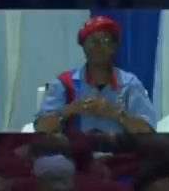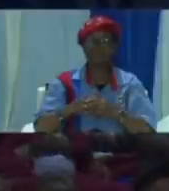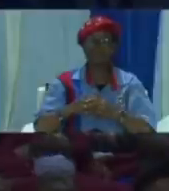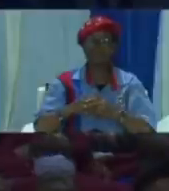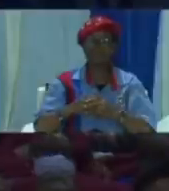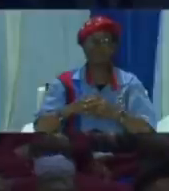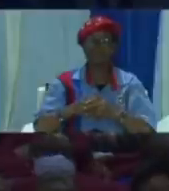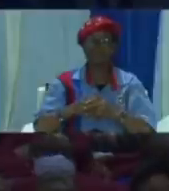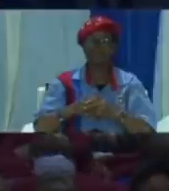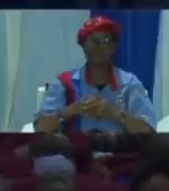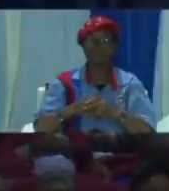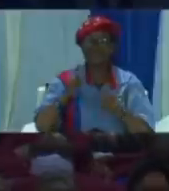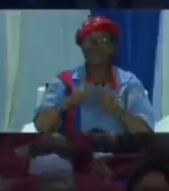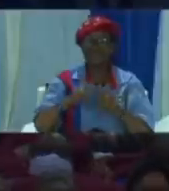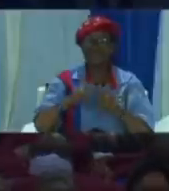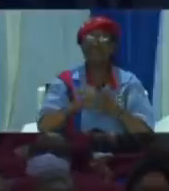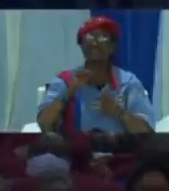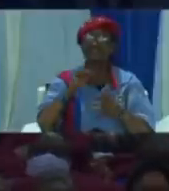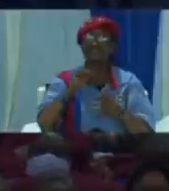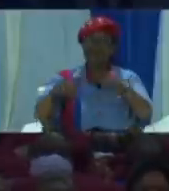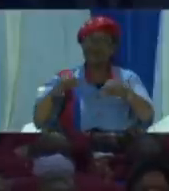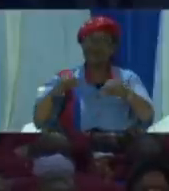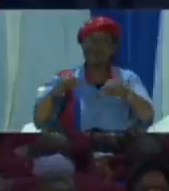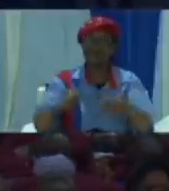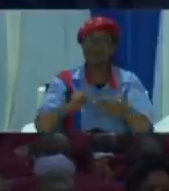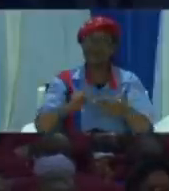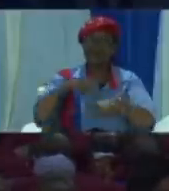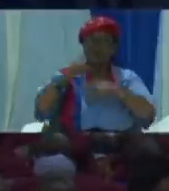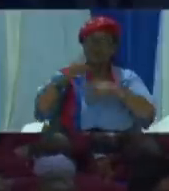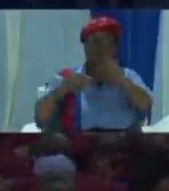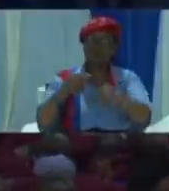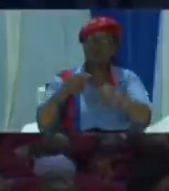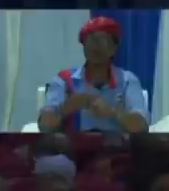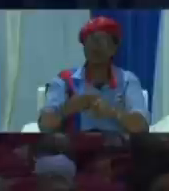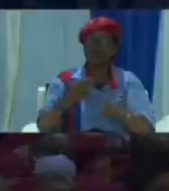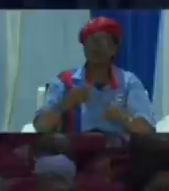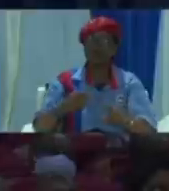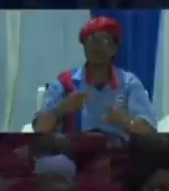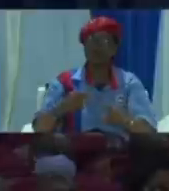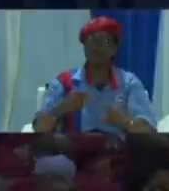But then it is possible to go from